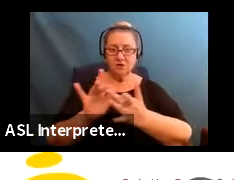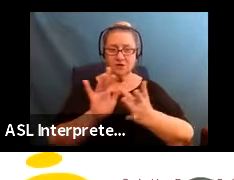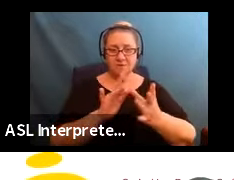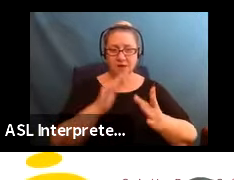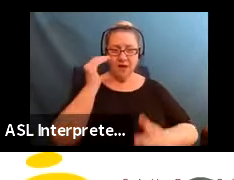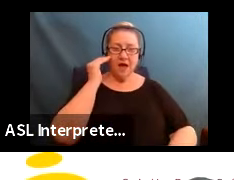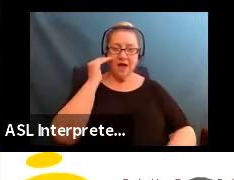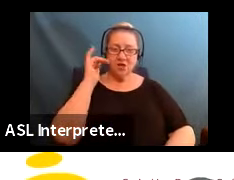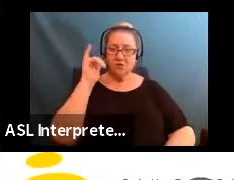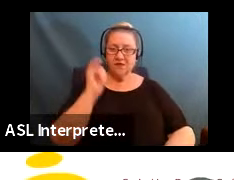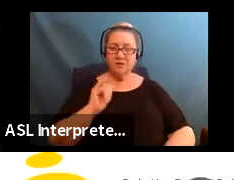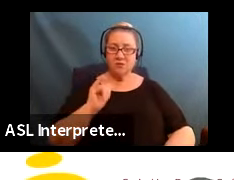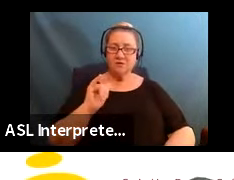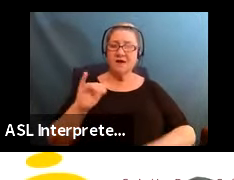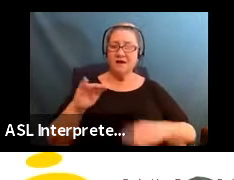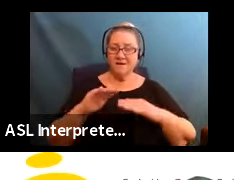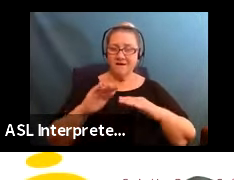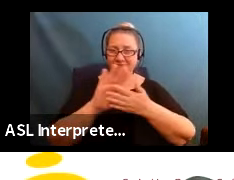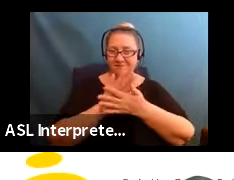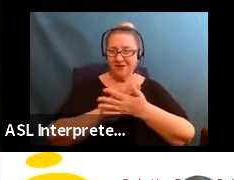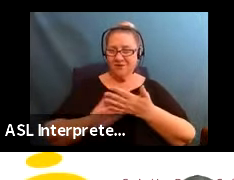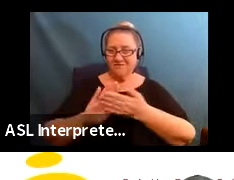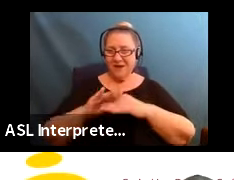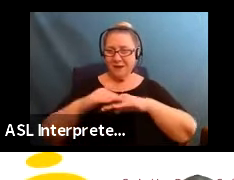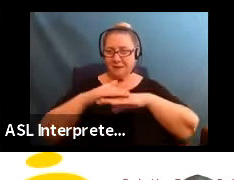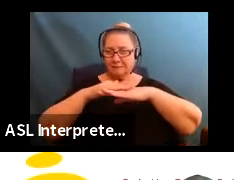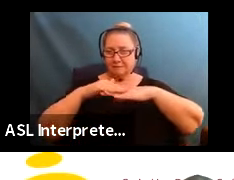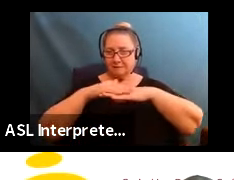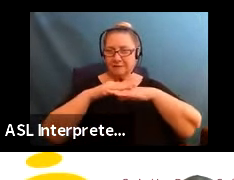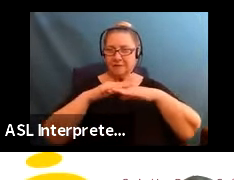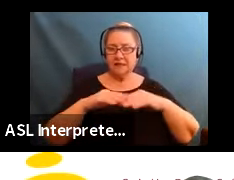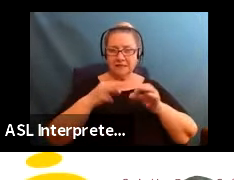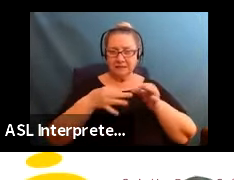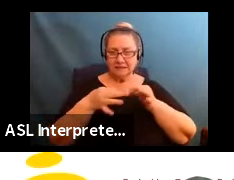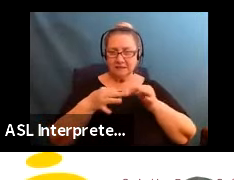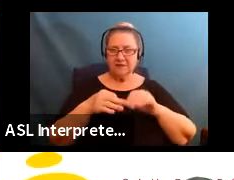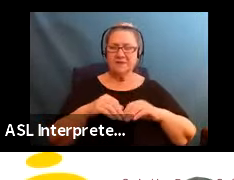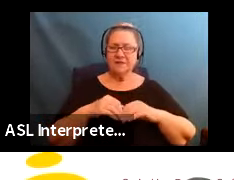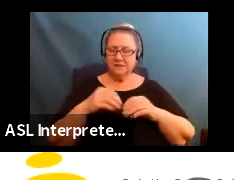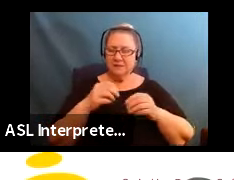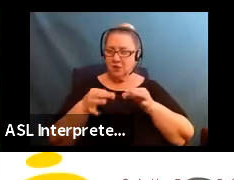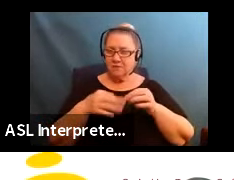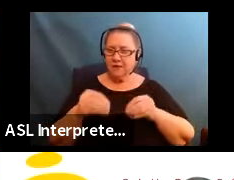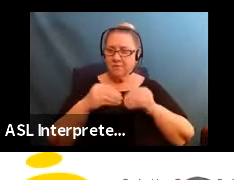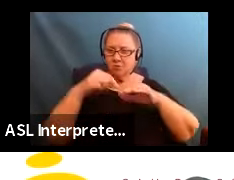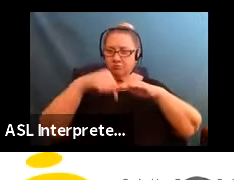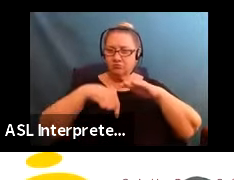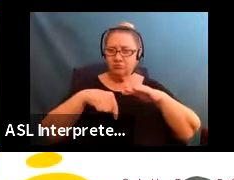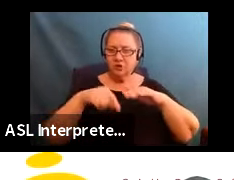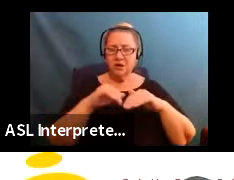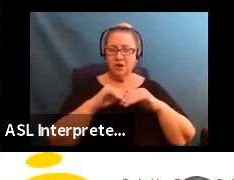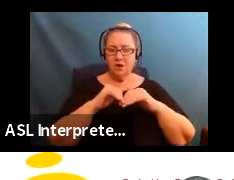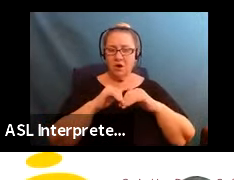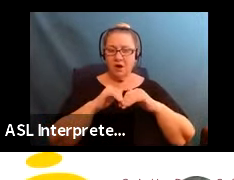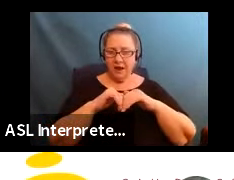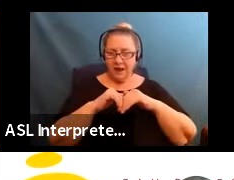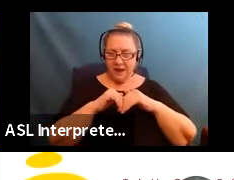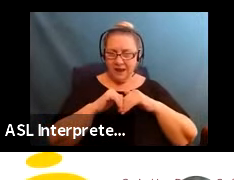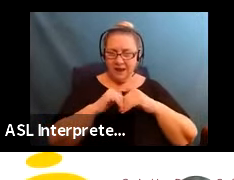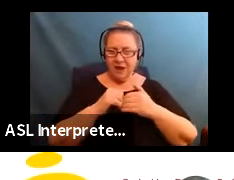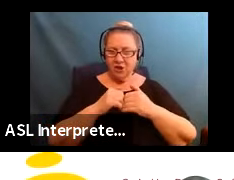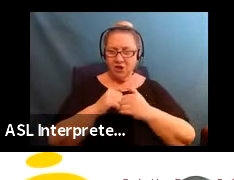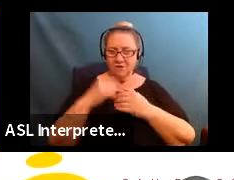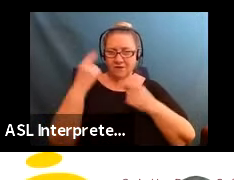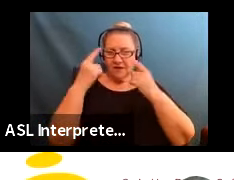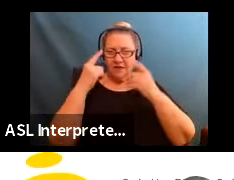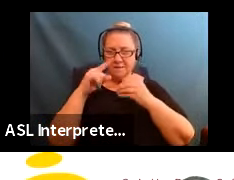high-level overview, but if you can provide more details about how you're thinking of the 65 plus group, or rather the groups within that group, I would